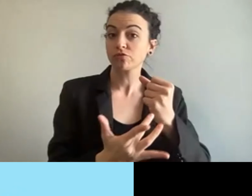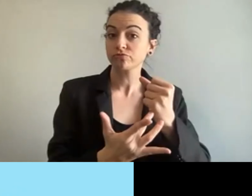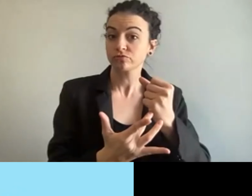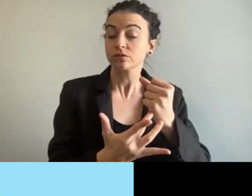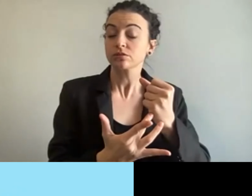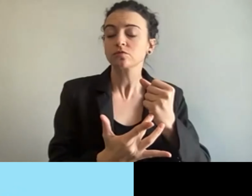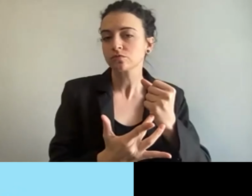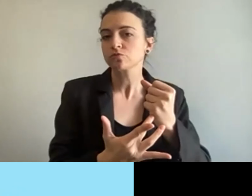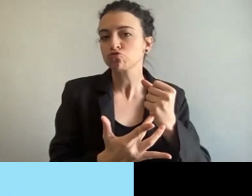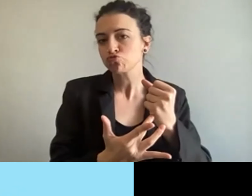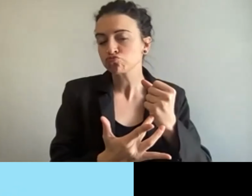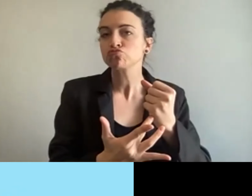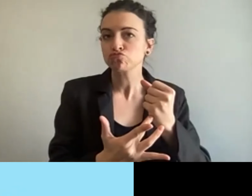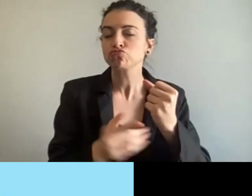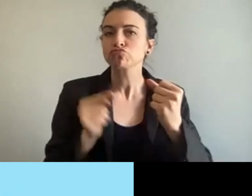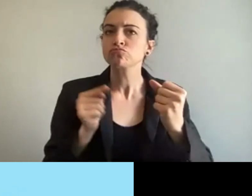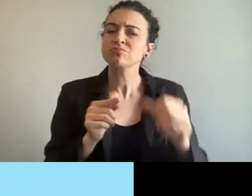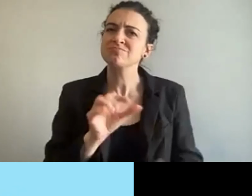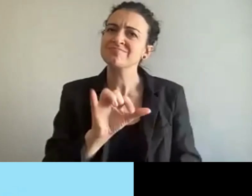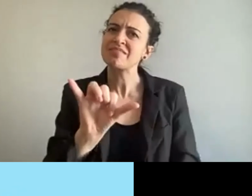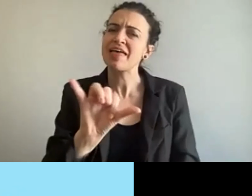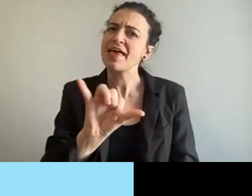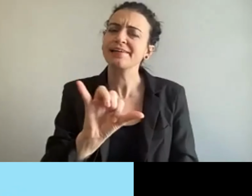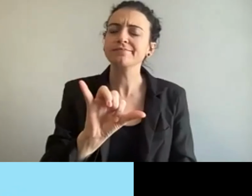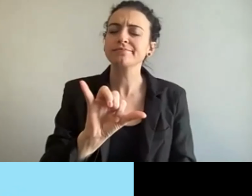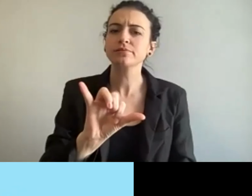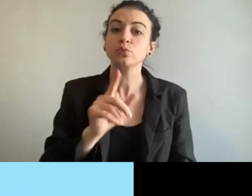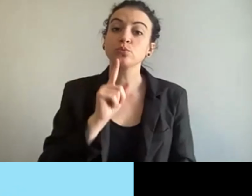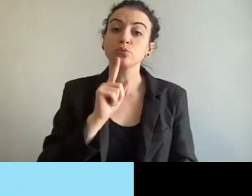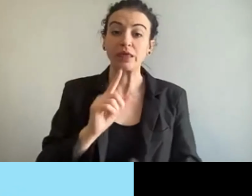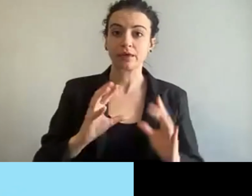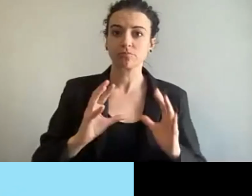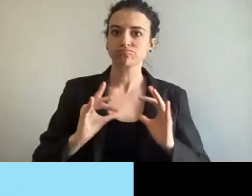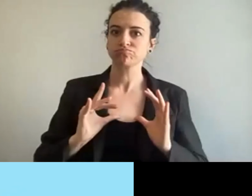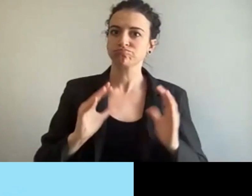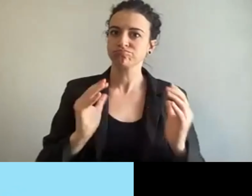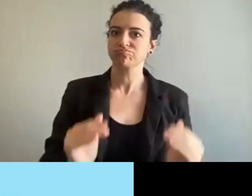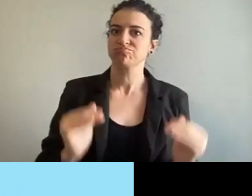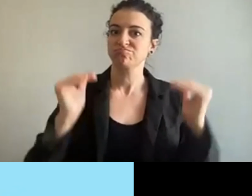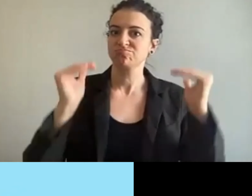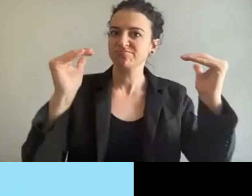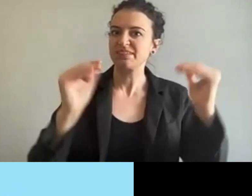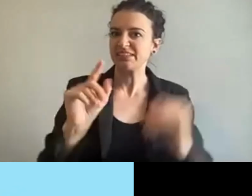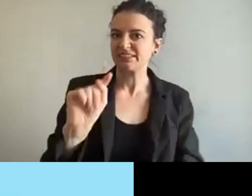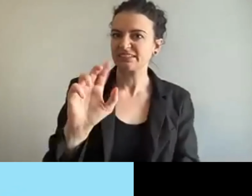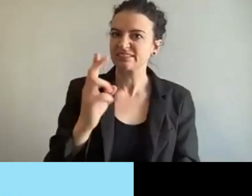be like high tech or even low tech